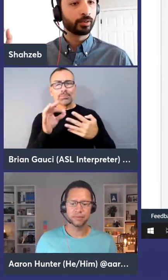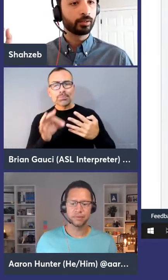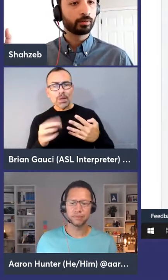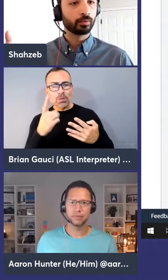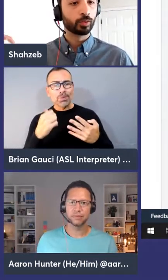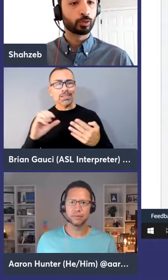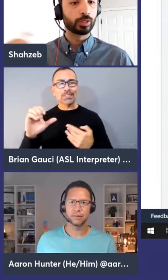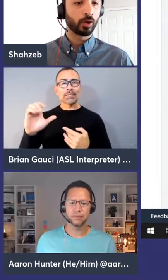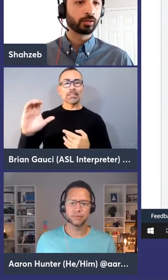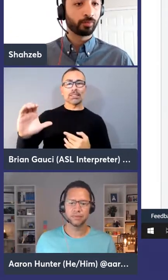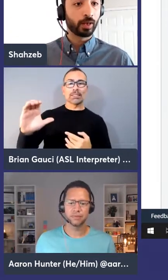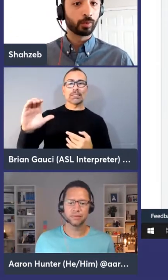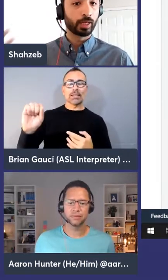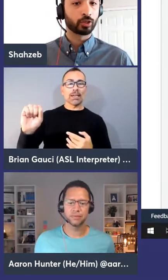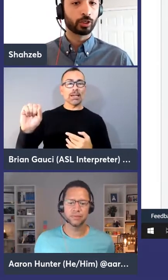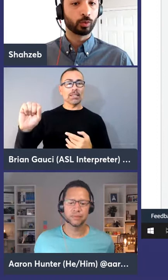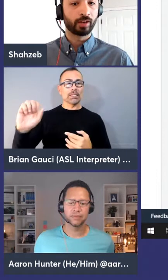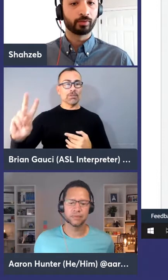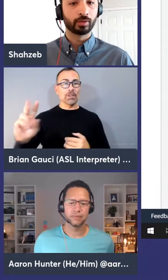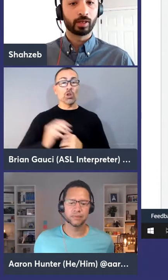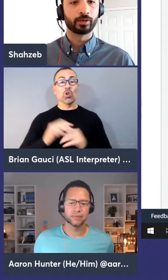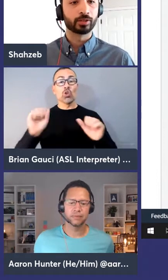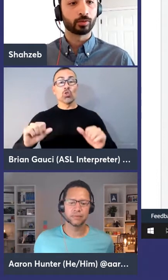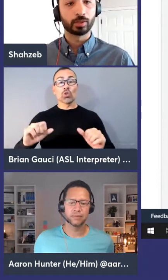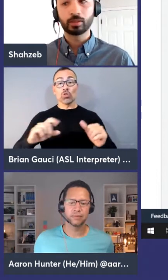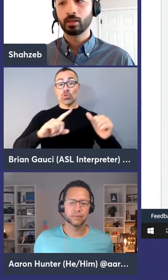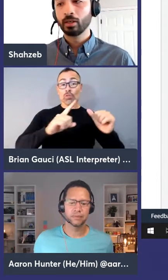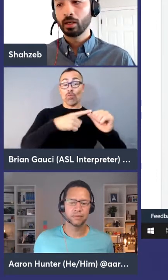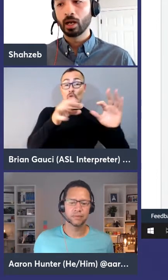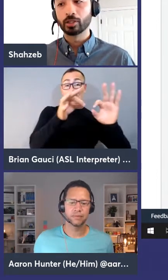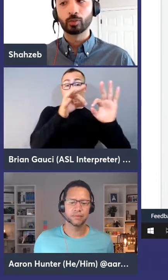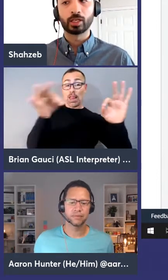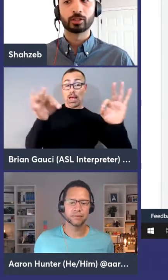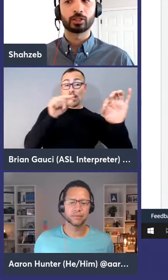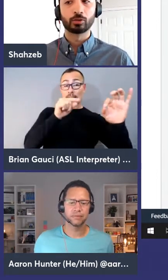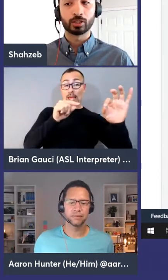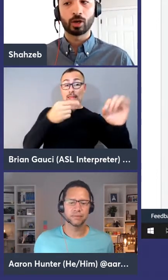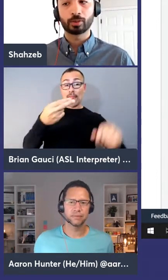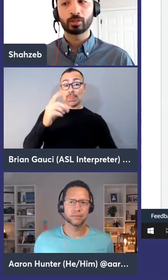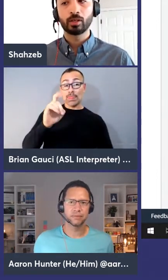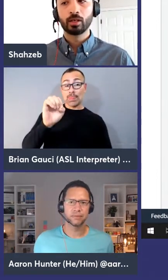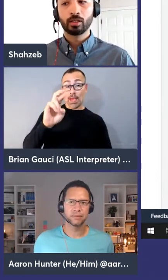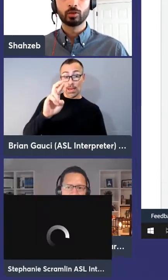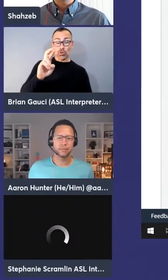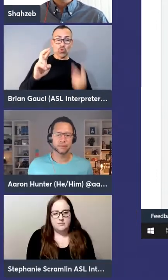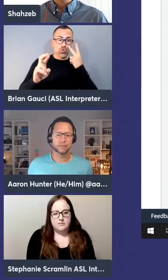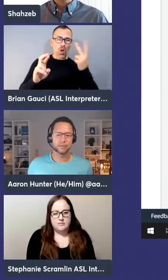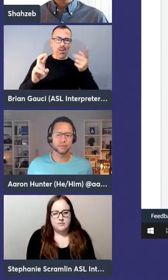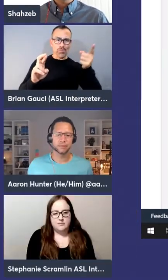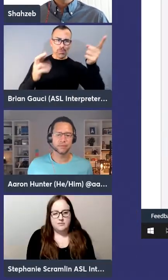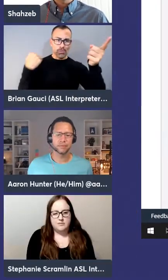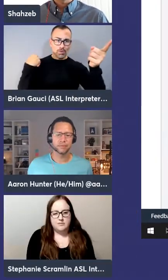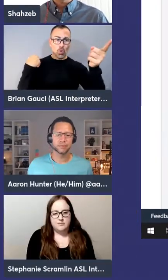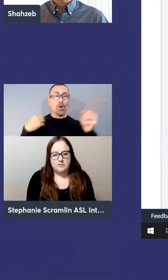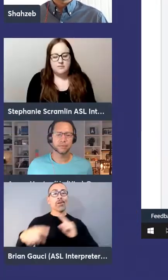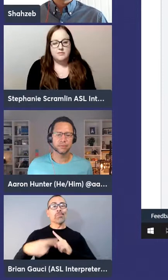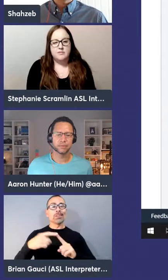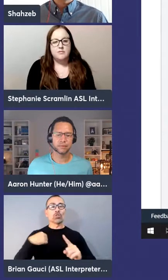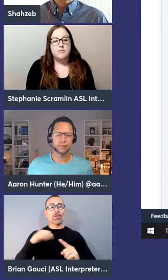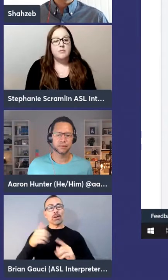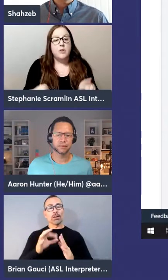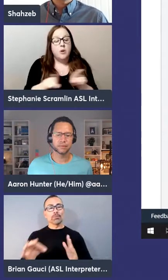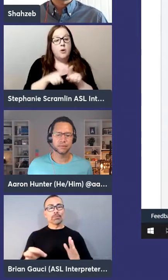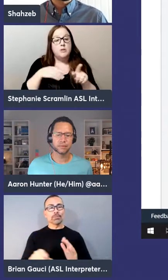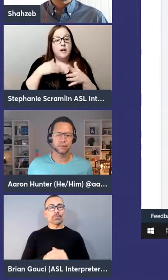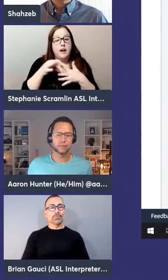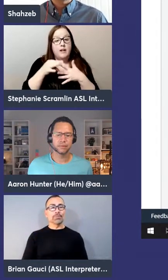the header, which we saw in the file. We actually do have headers over there. So we can just use this option. You also have the option to just define headers. So you